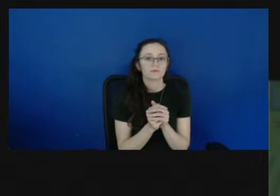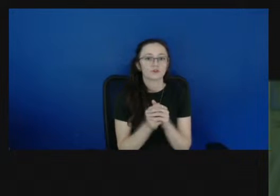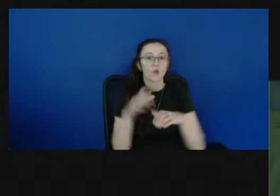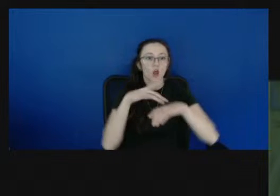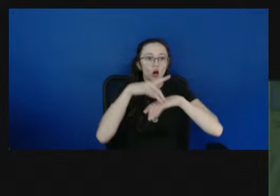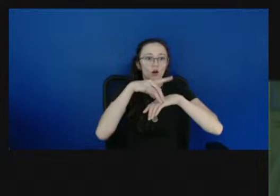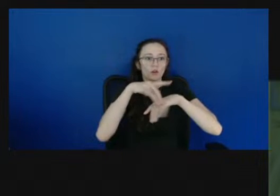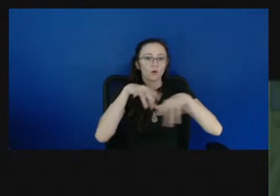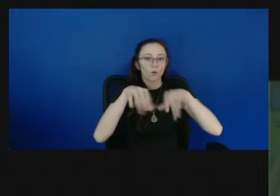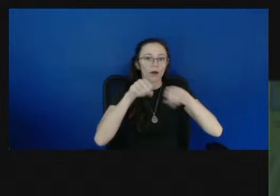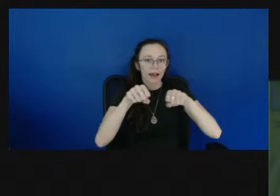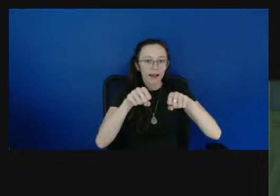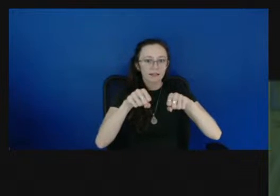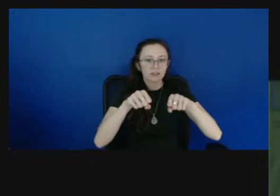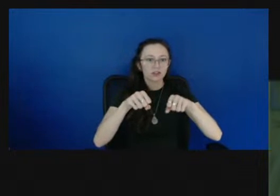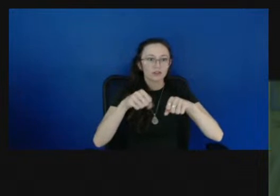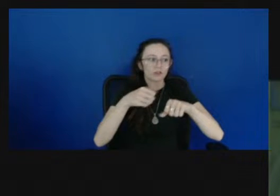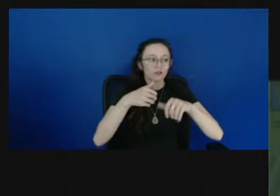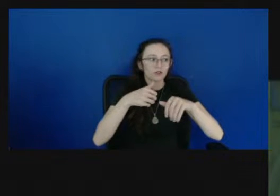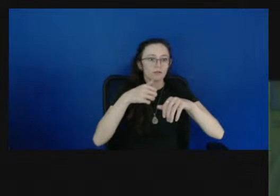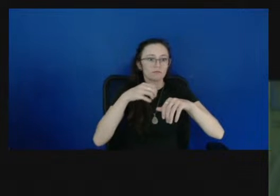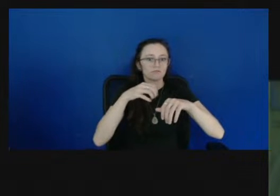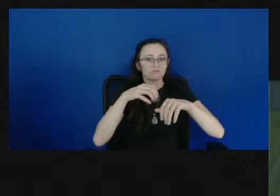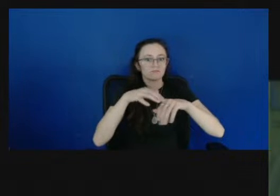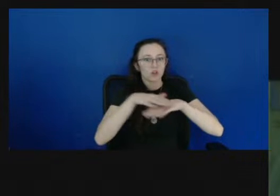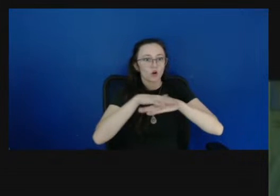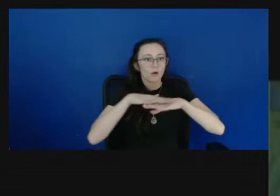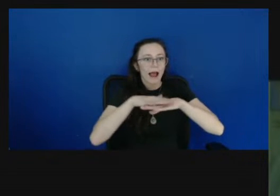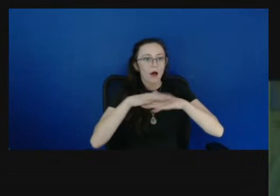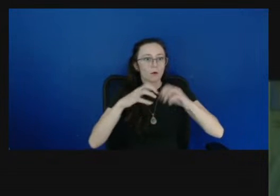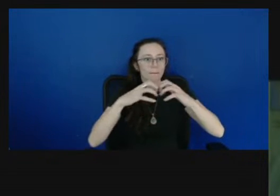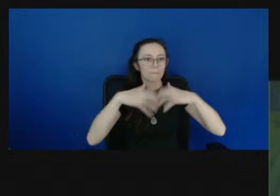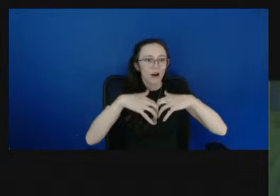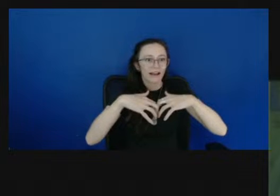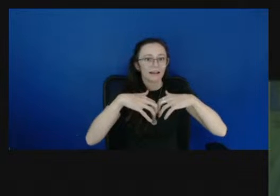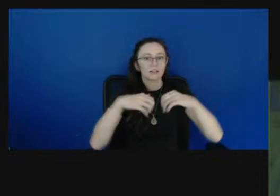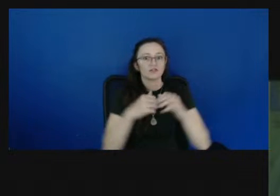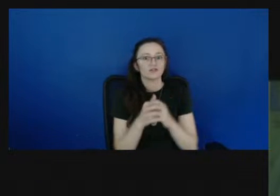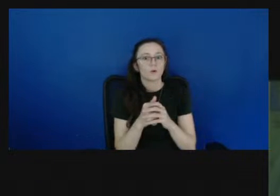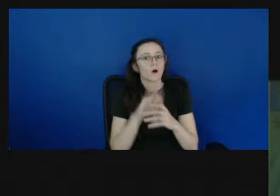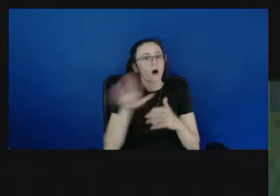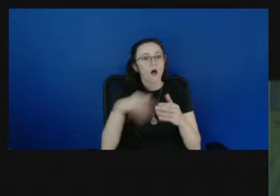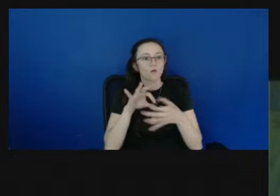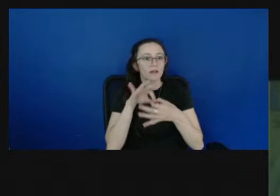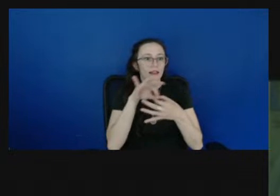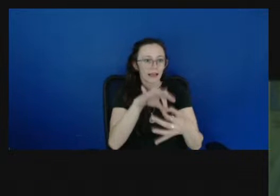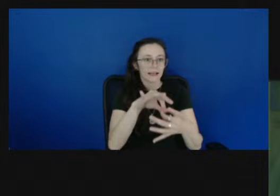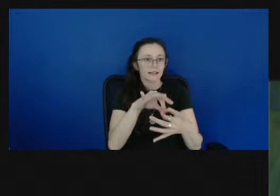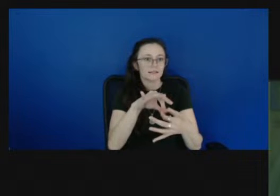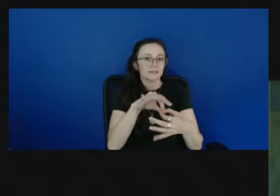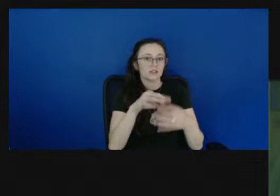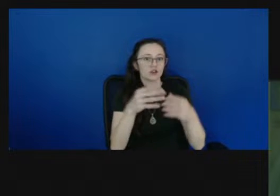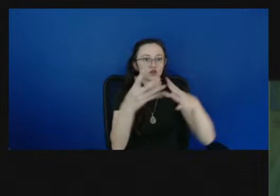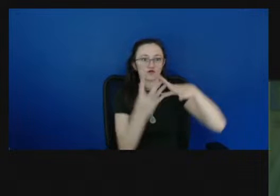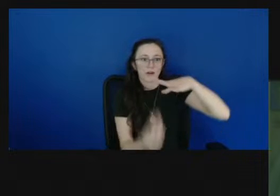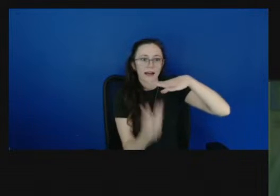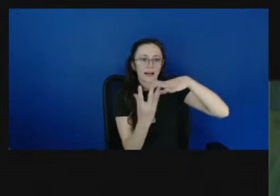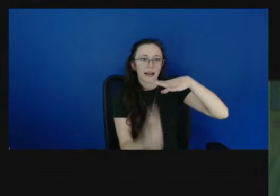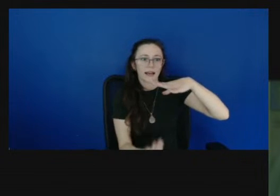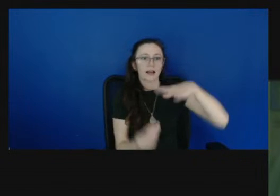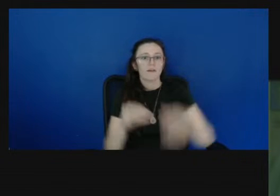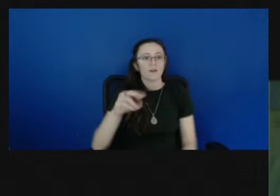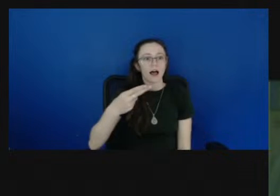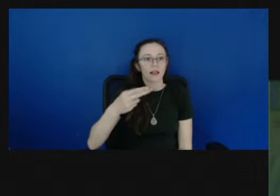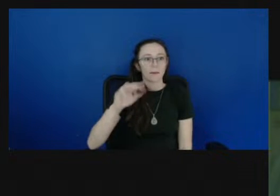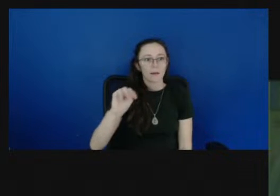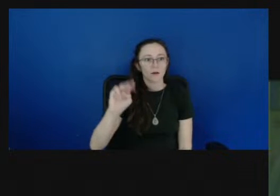ground breakage, and magma intrusion in Lower Puna were related to the draining of Halemaumau. But there's a timing